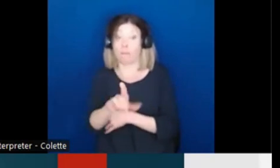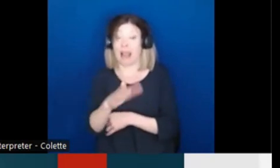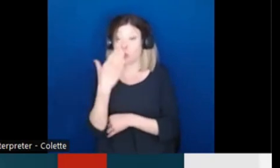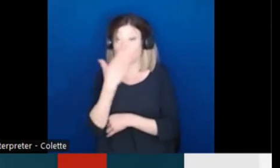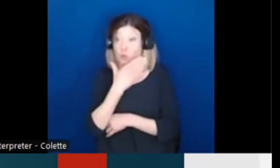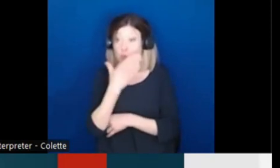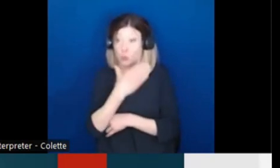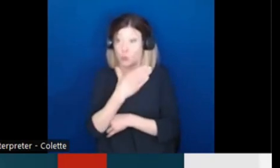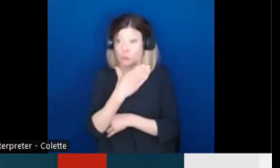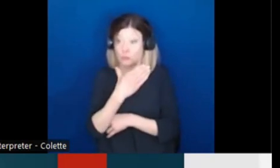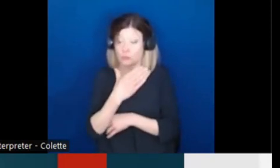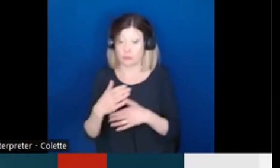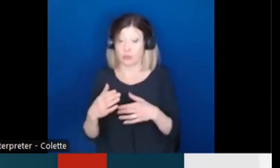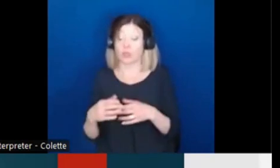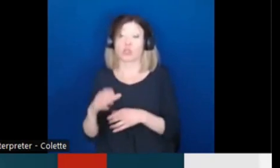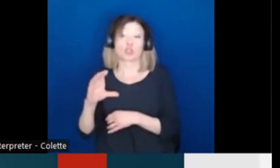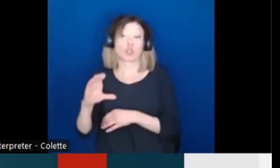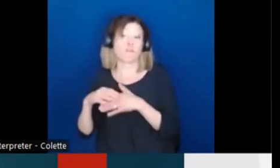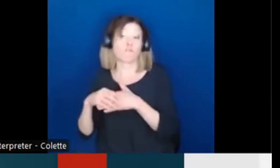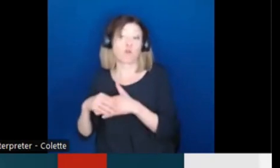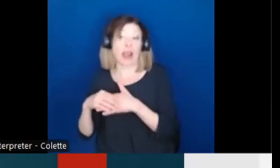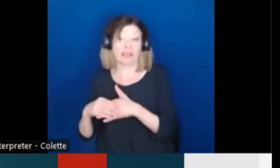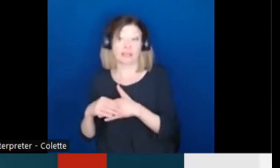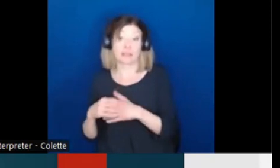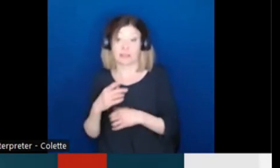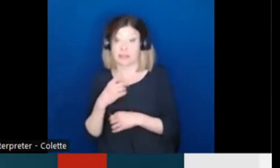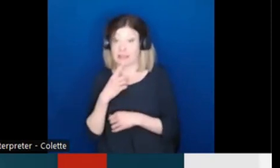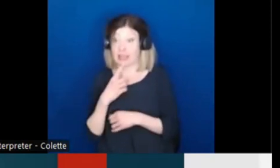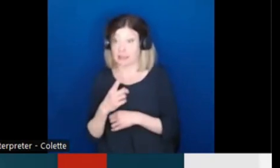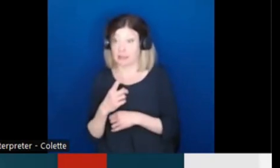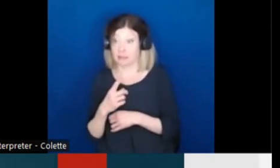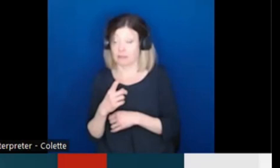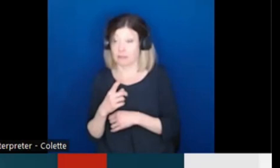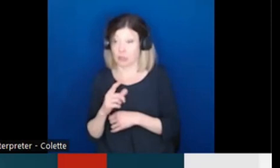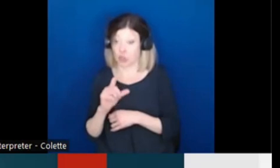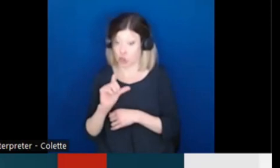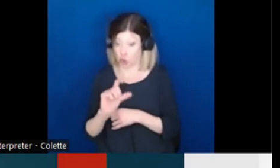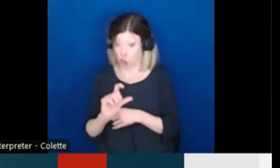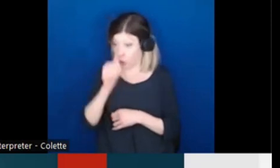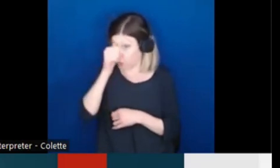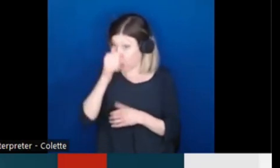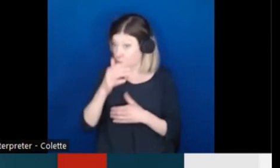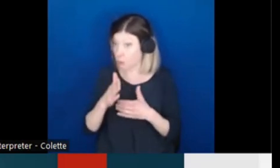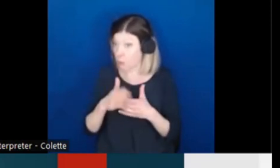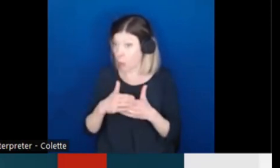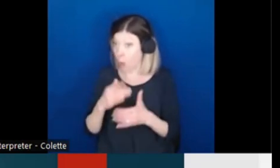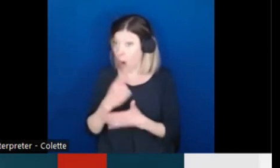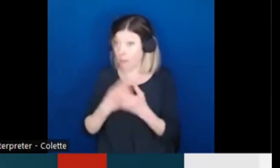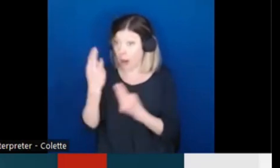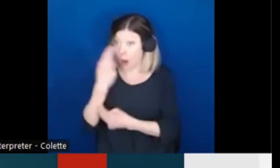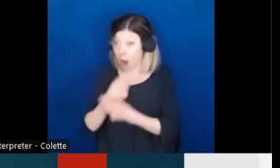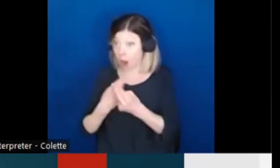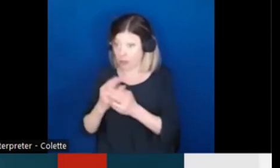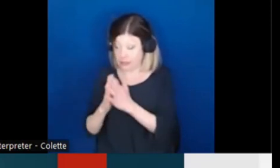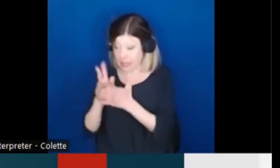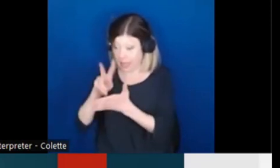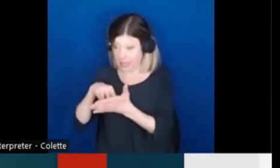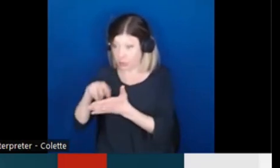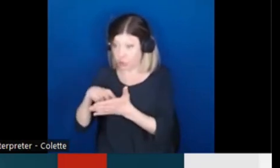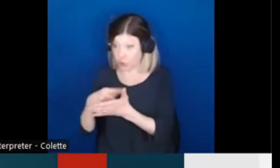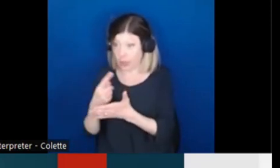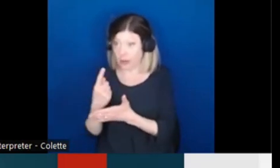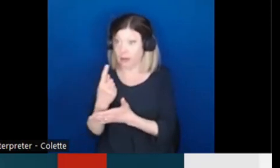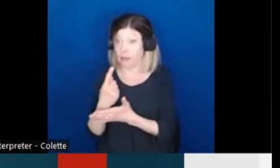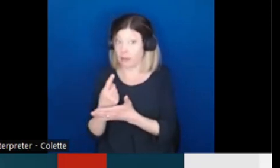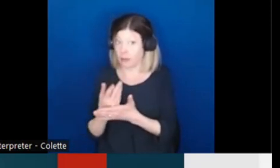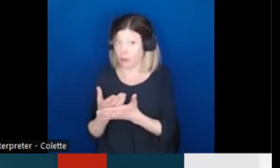said, she knows more than the teachers about art and literature, but she knows nothing about grammar or